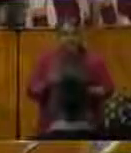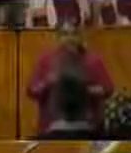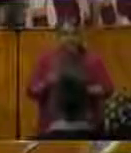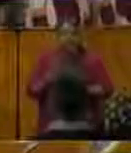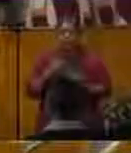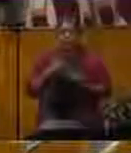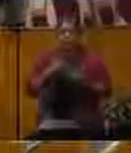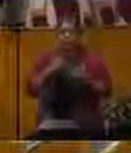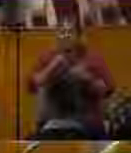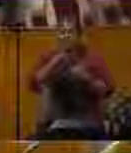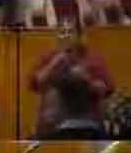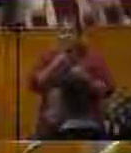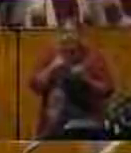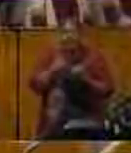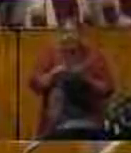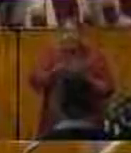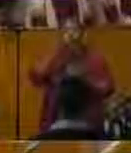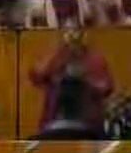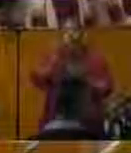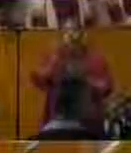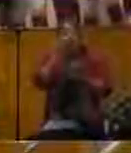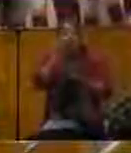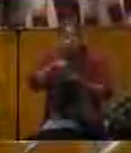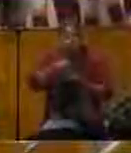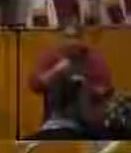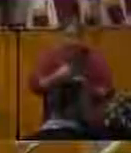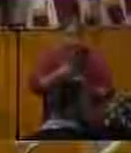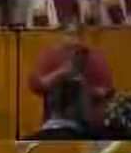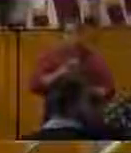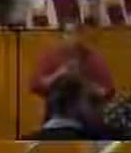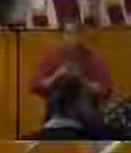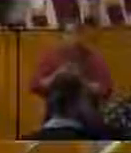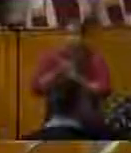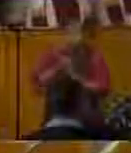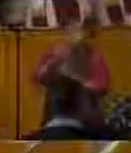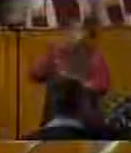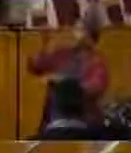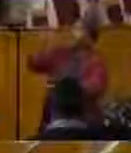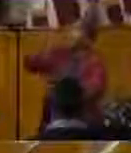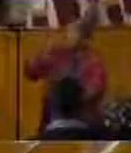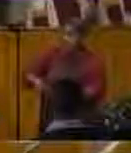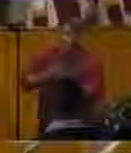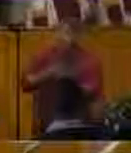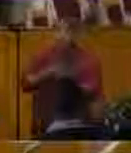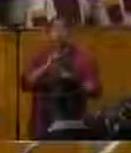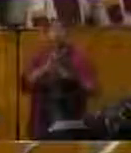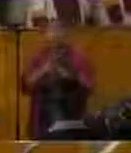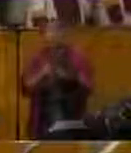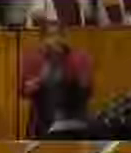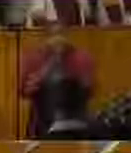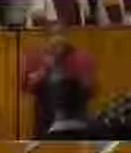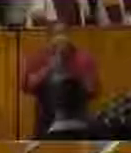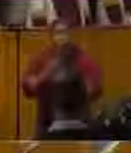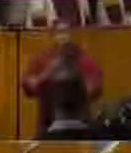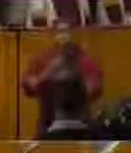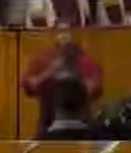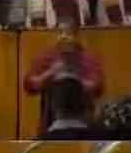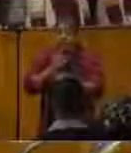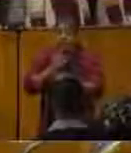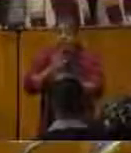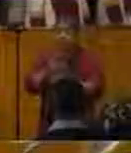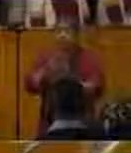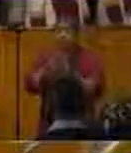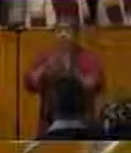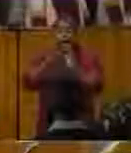and not have what God desires of you. Your giving glorifies God. Your giving gets your house